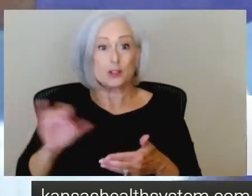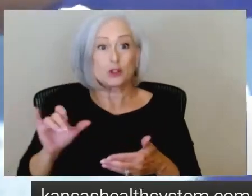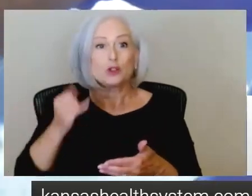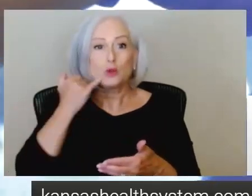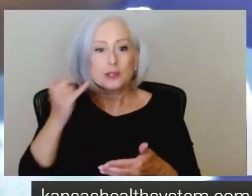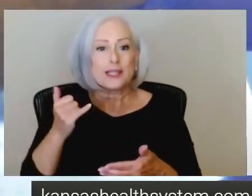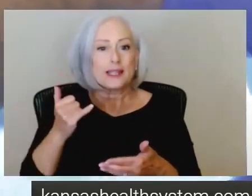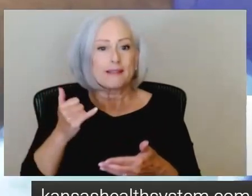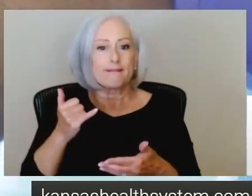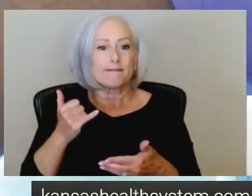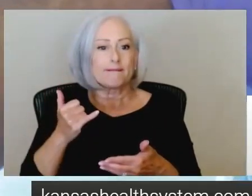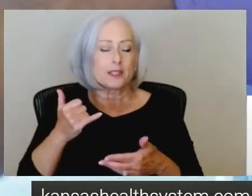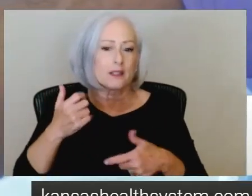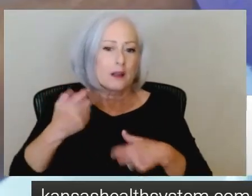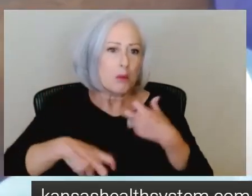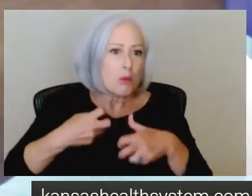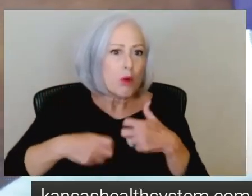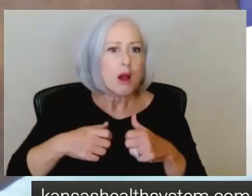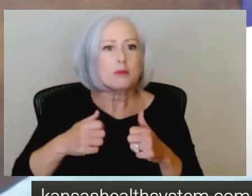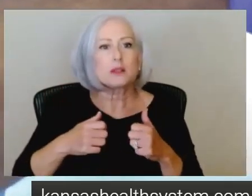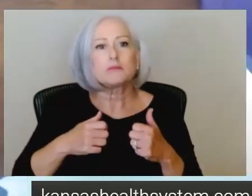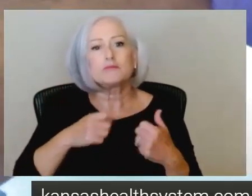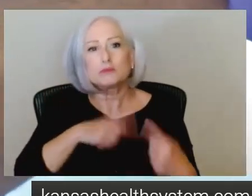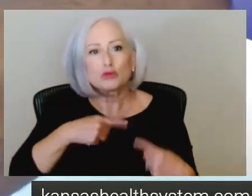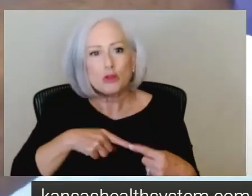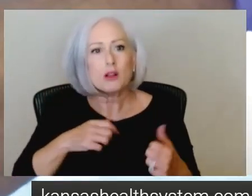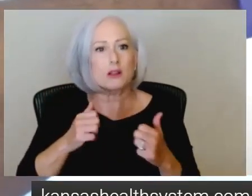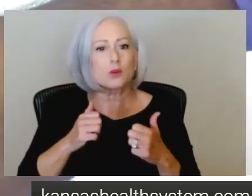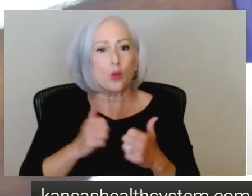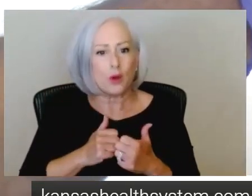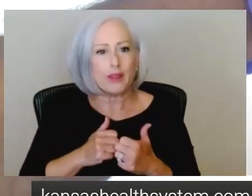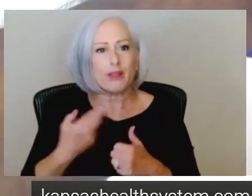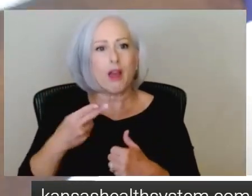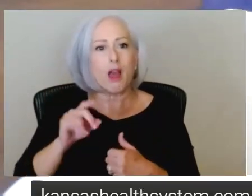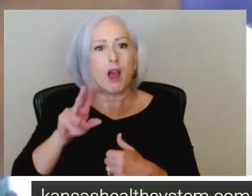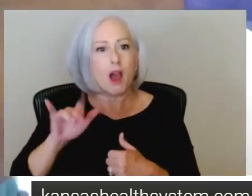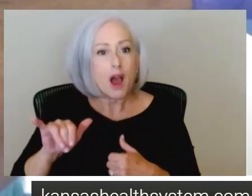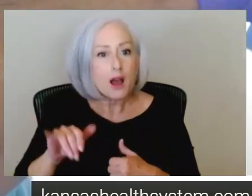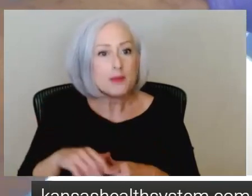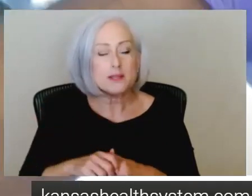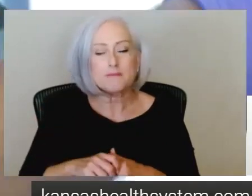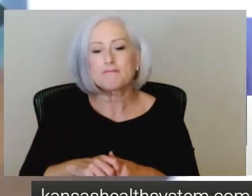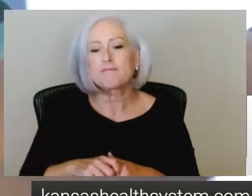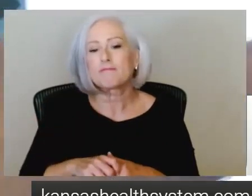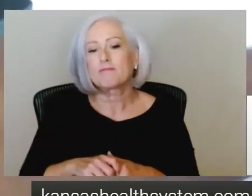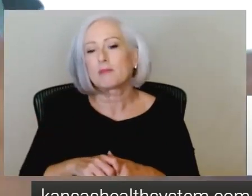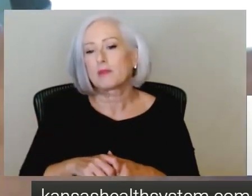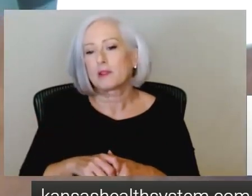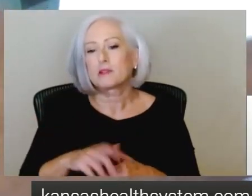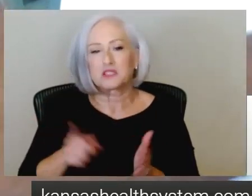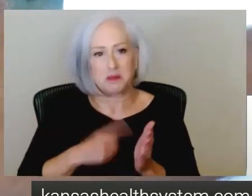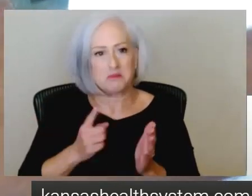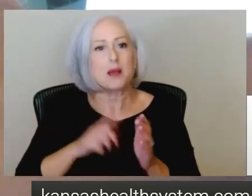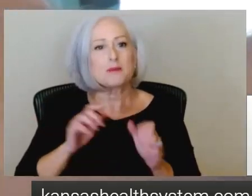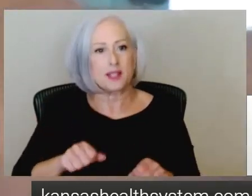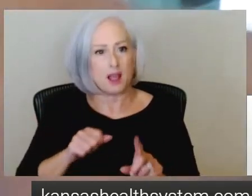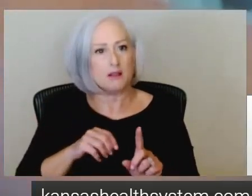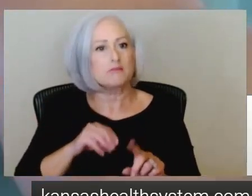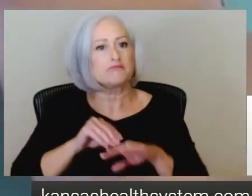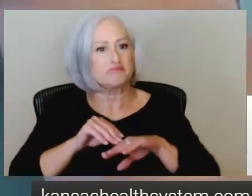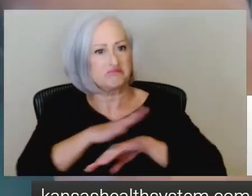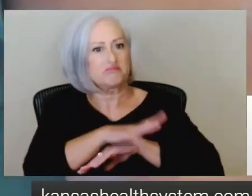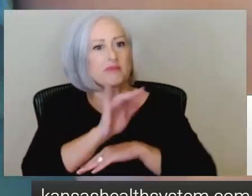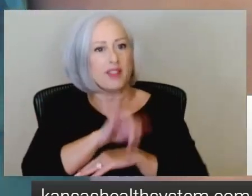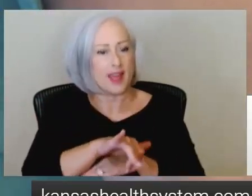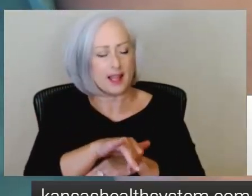their hobbies, because sometimes even a fine tremor can impact a painter as a profession. So they should seek medical advice at the